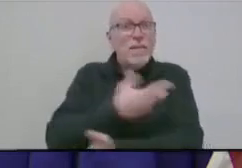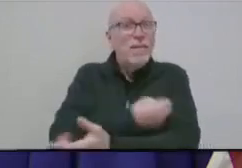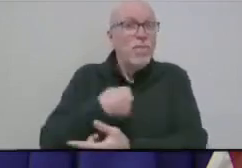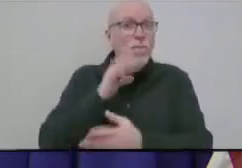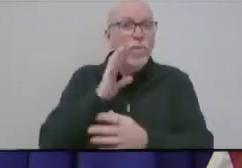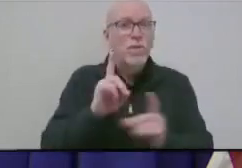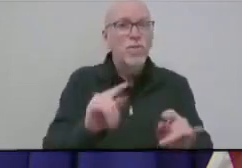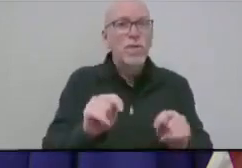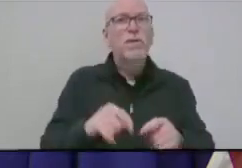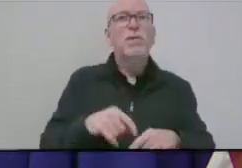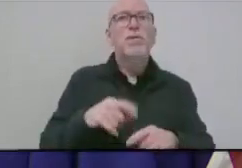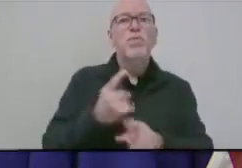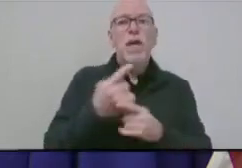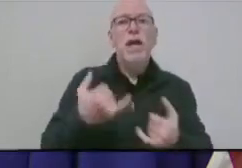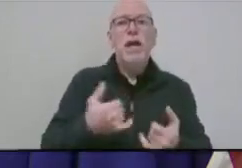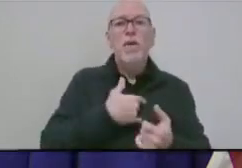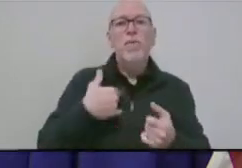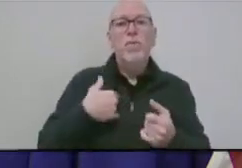to